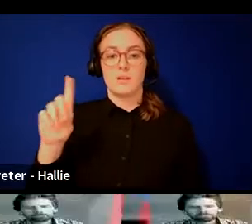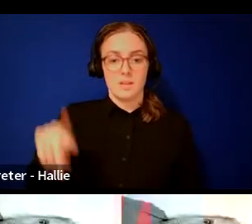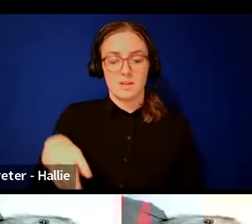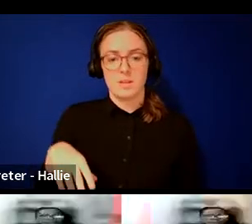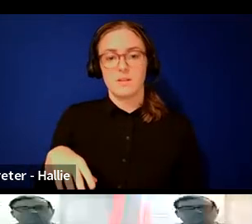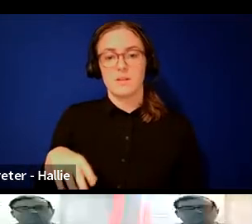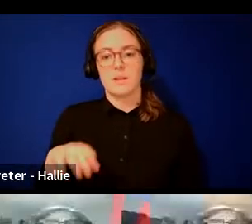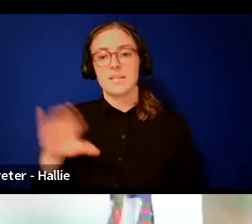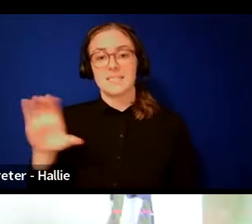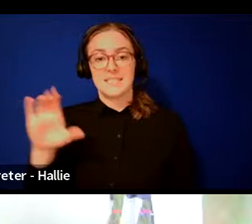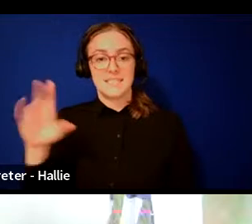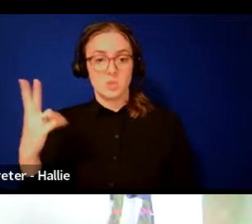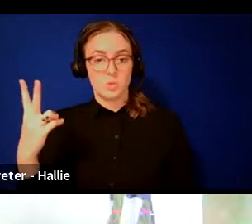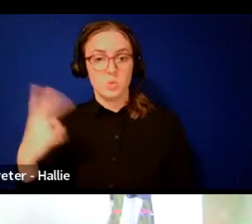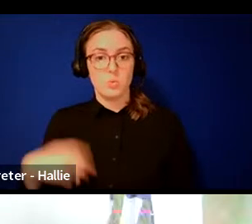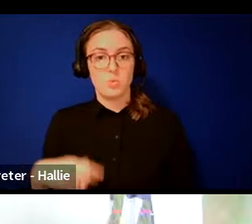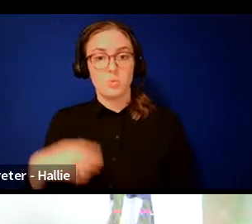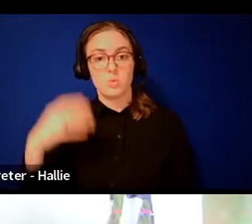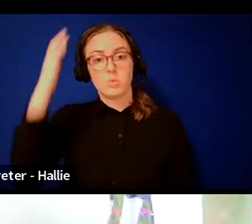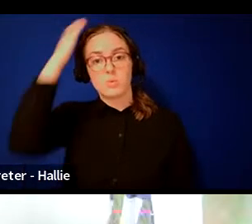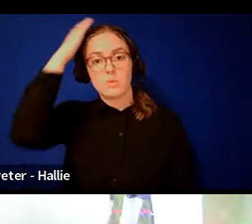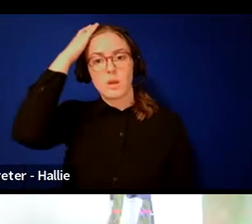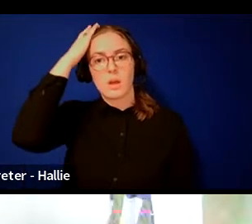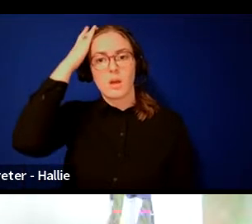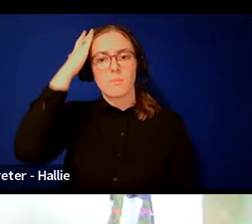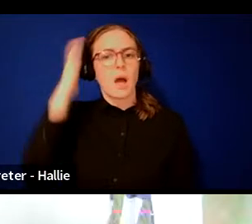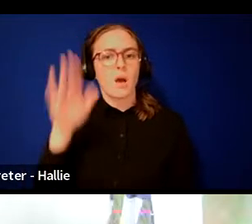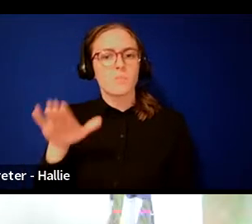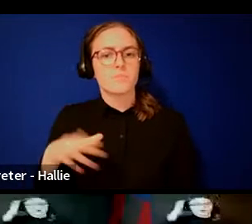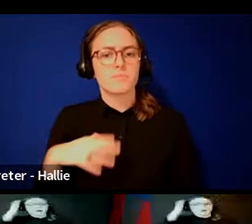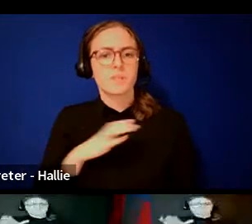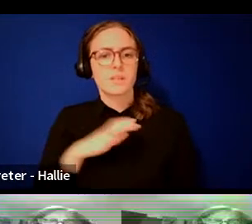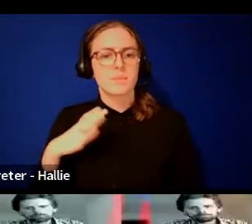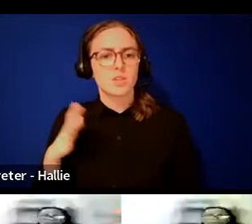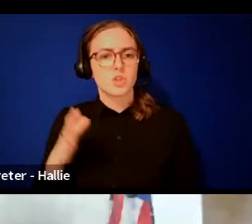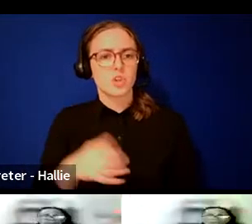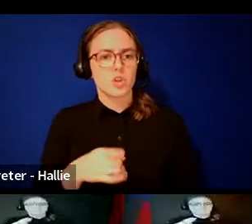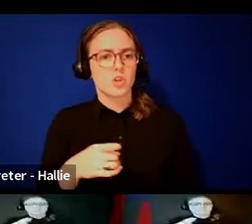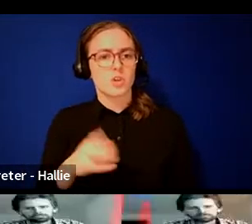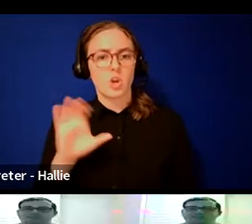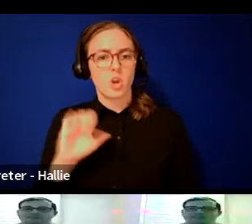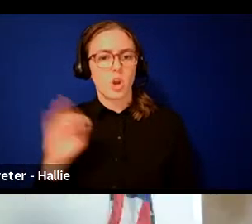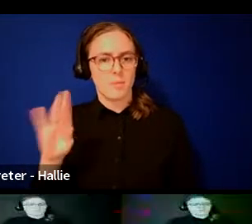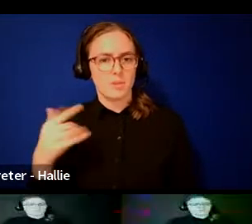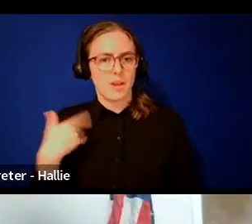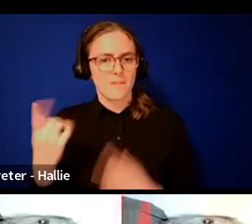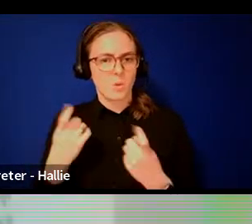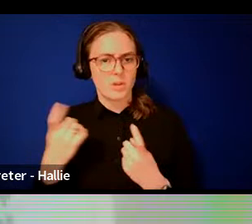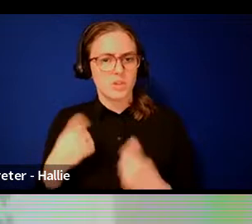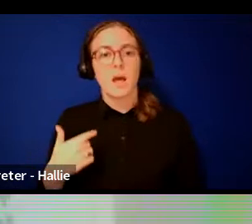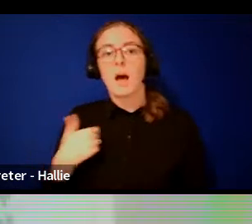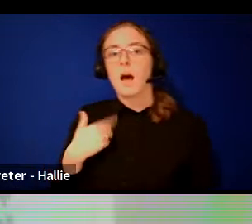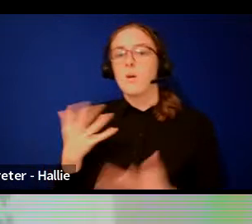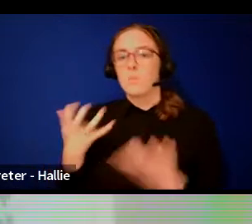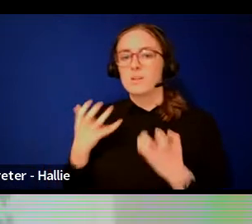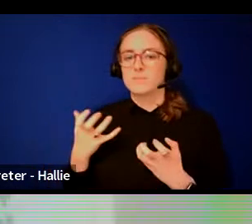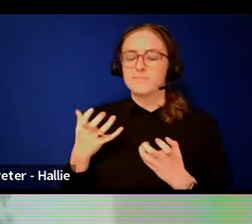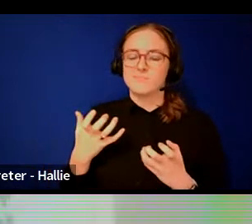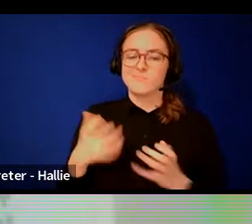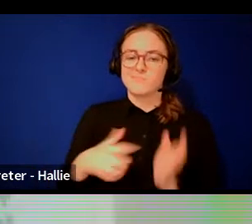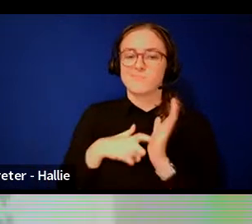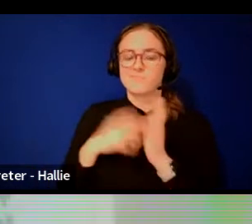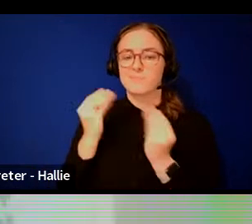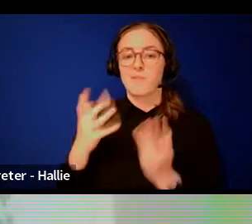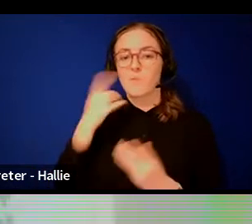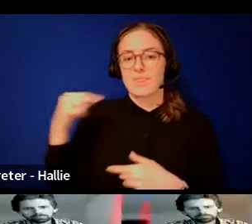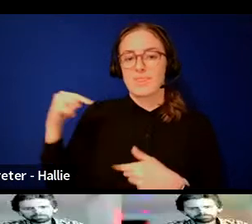you are, Commissioner Cobb, do you have a question? I just want to give my standard disclosure that for this